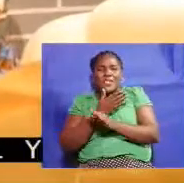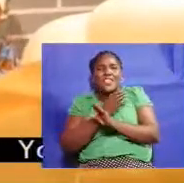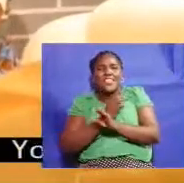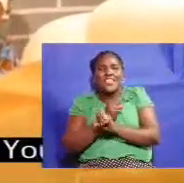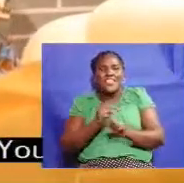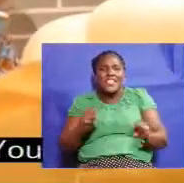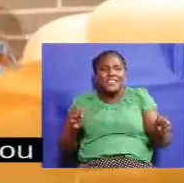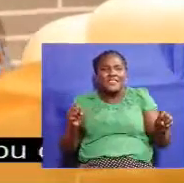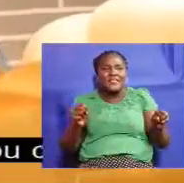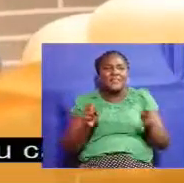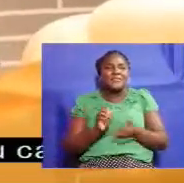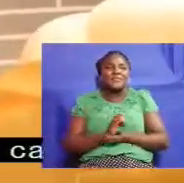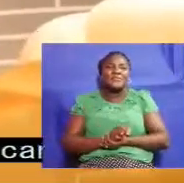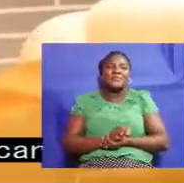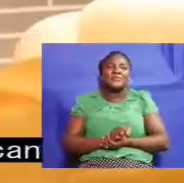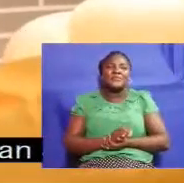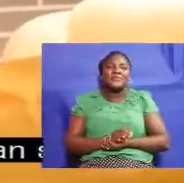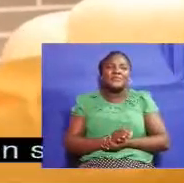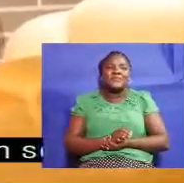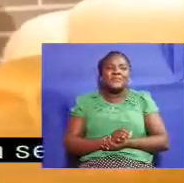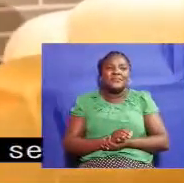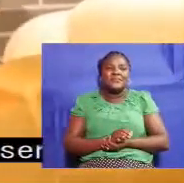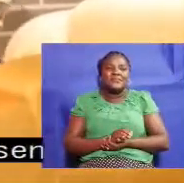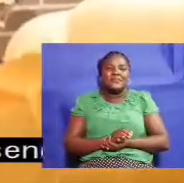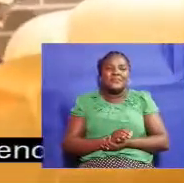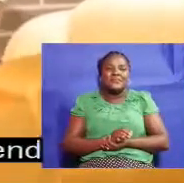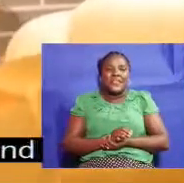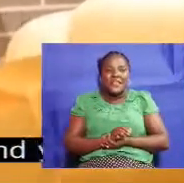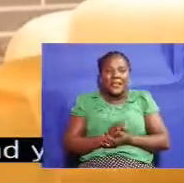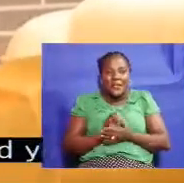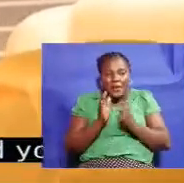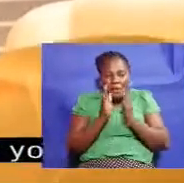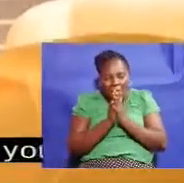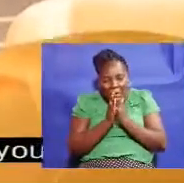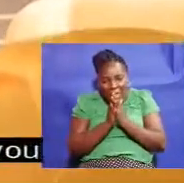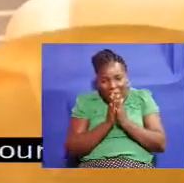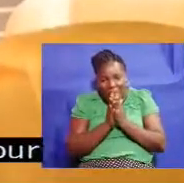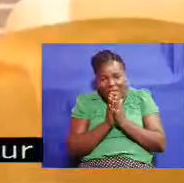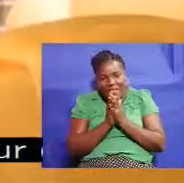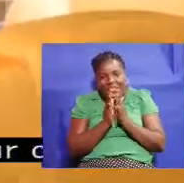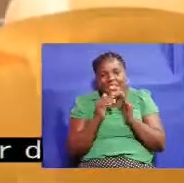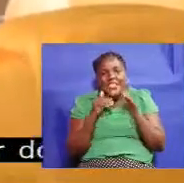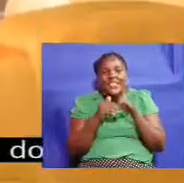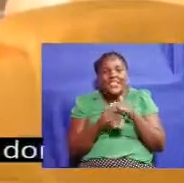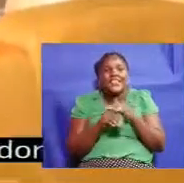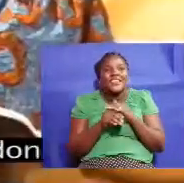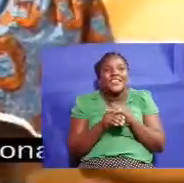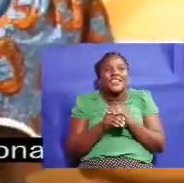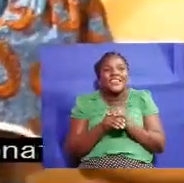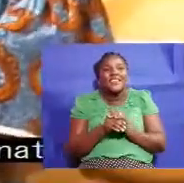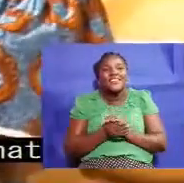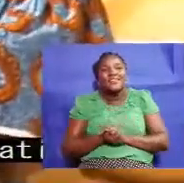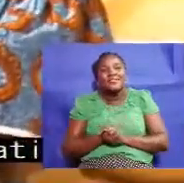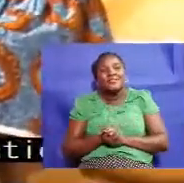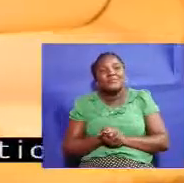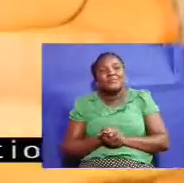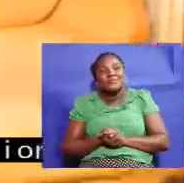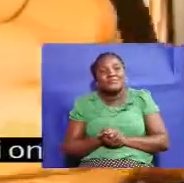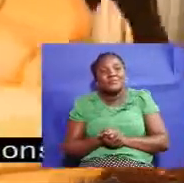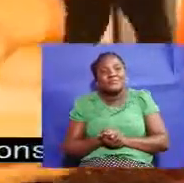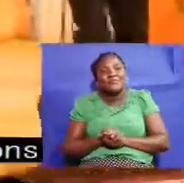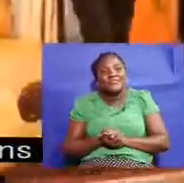Hey! Sister church girl. Anyway, I hope you are ready. Can you imagine? Last